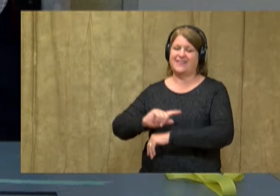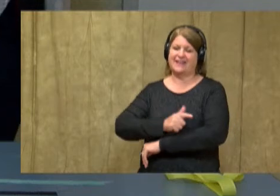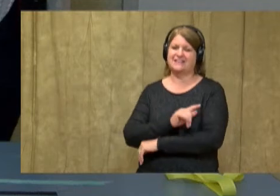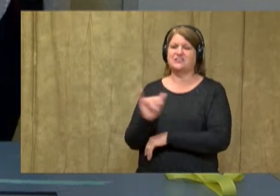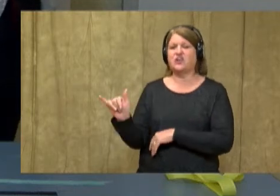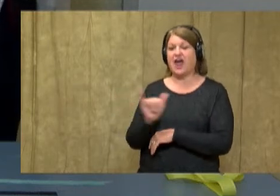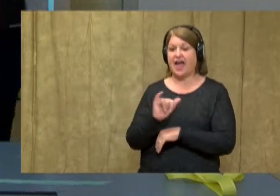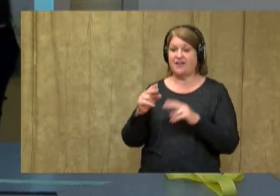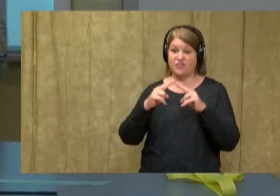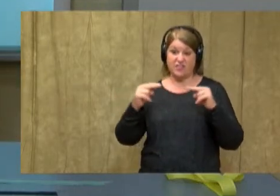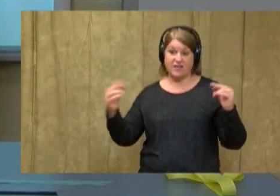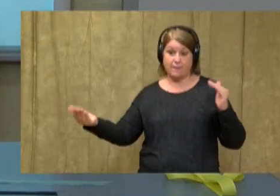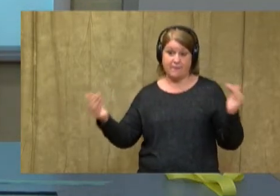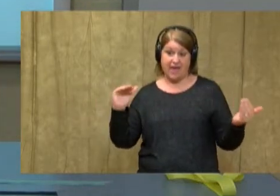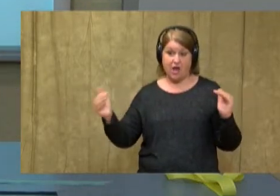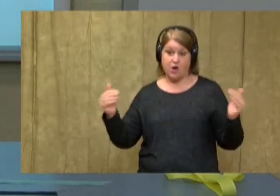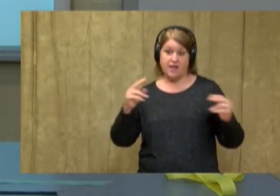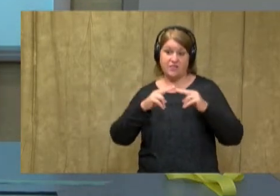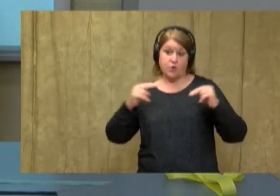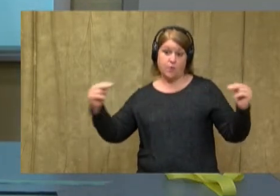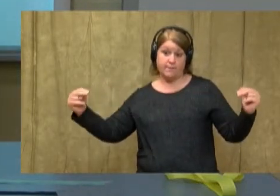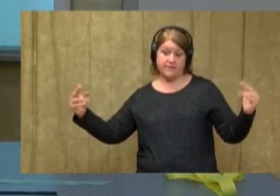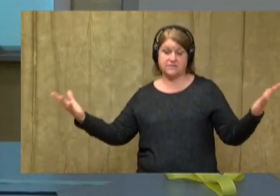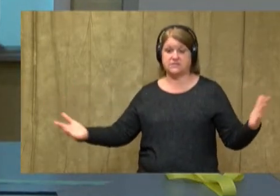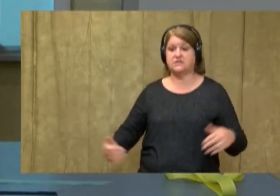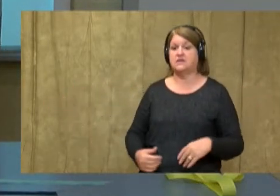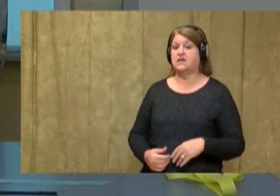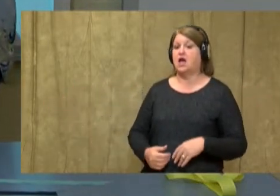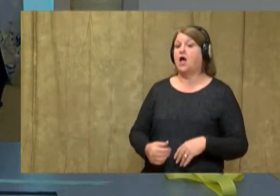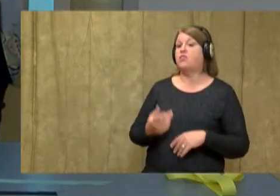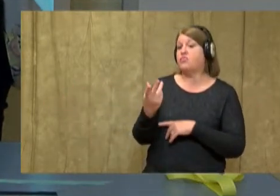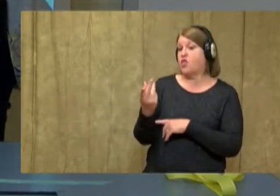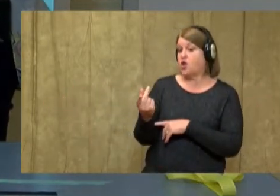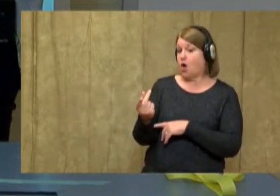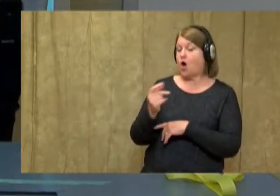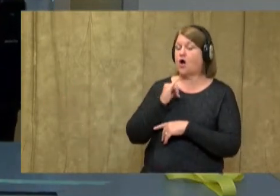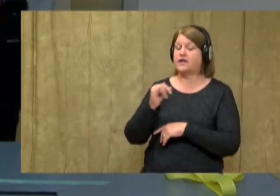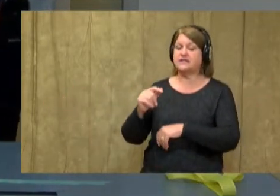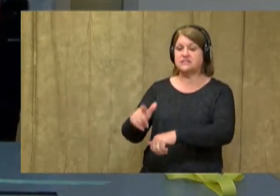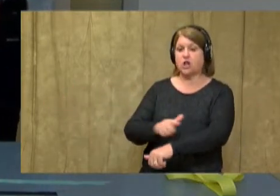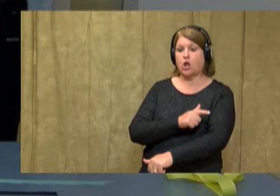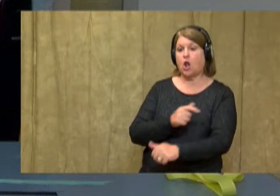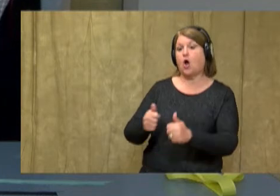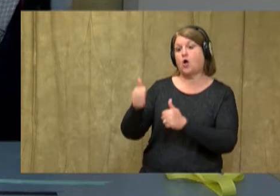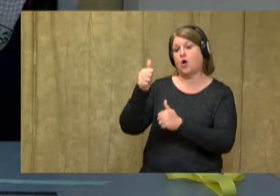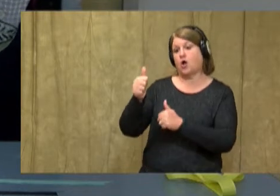The dog is longer than the cat.